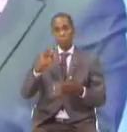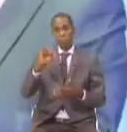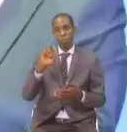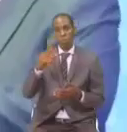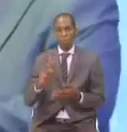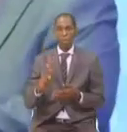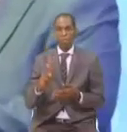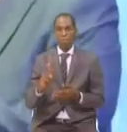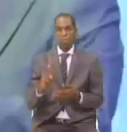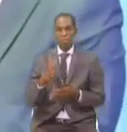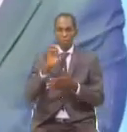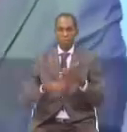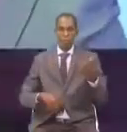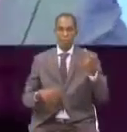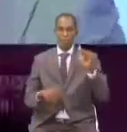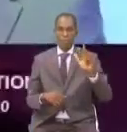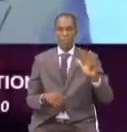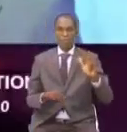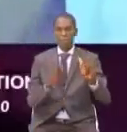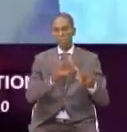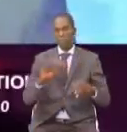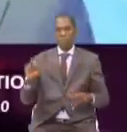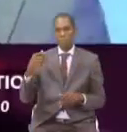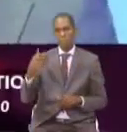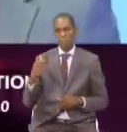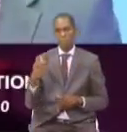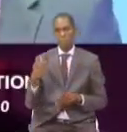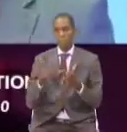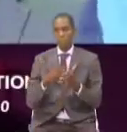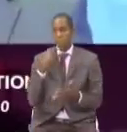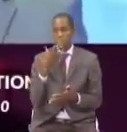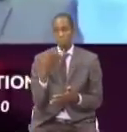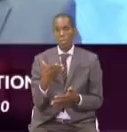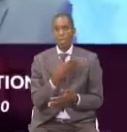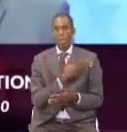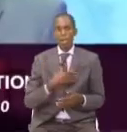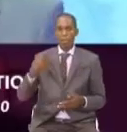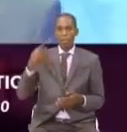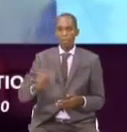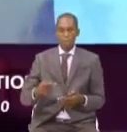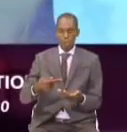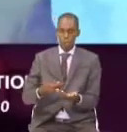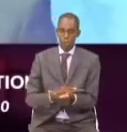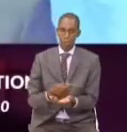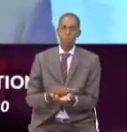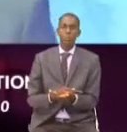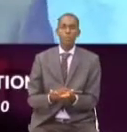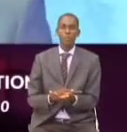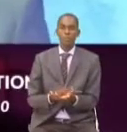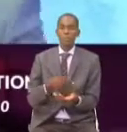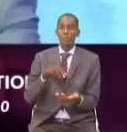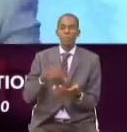Mark, chapter 13, verse 10. And it says, and the gospel, remember again, that's the